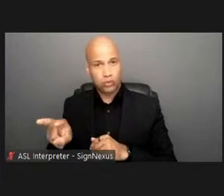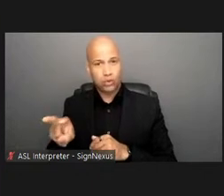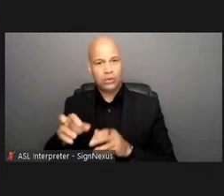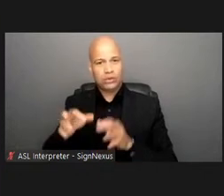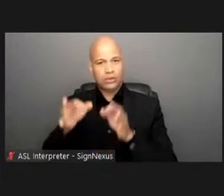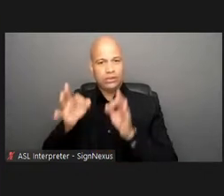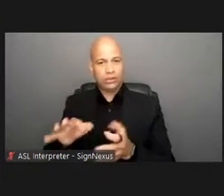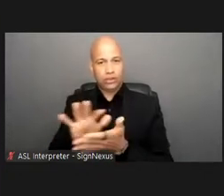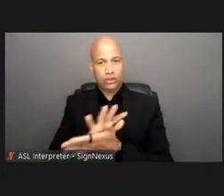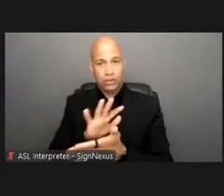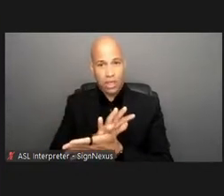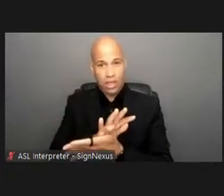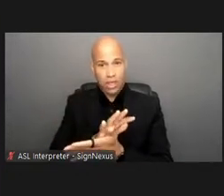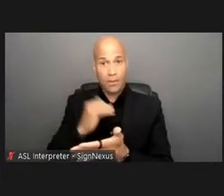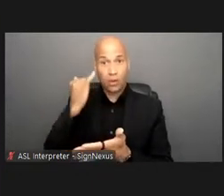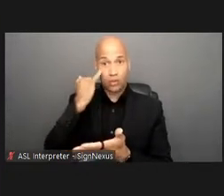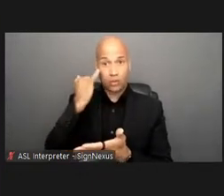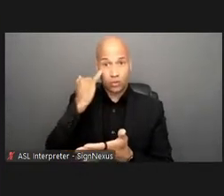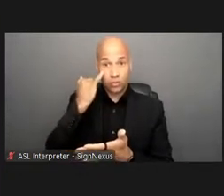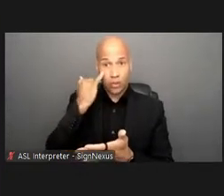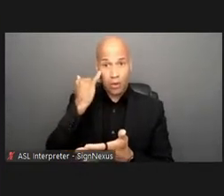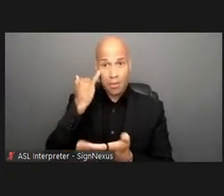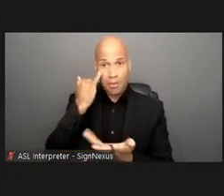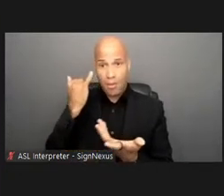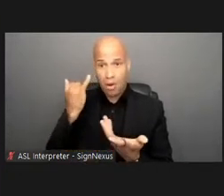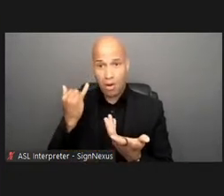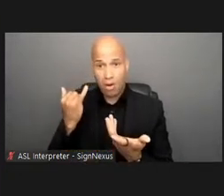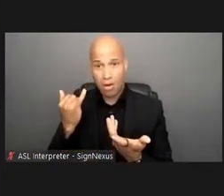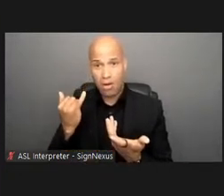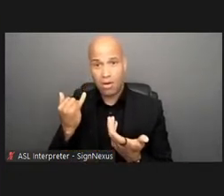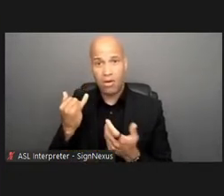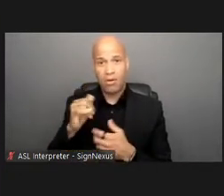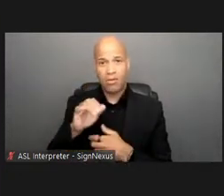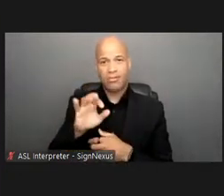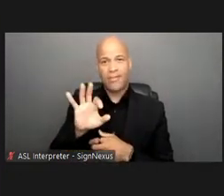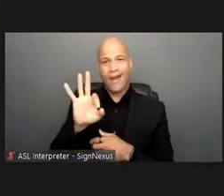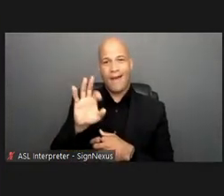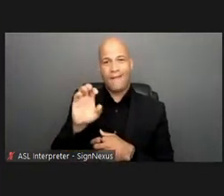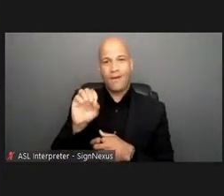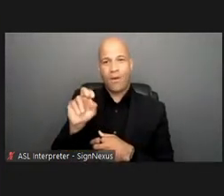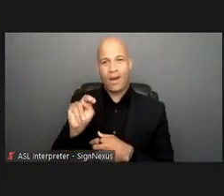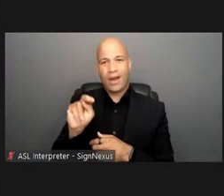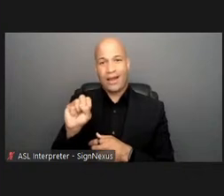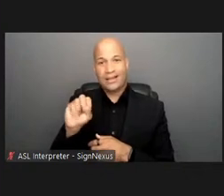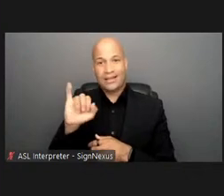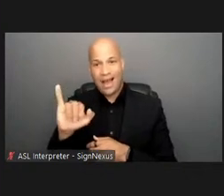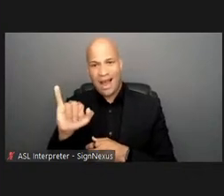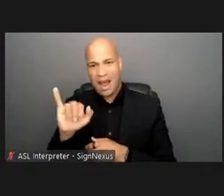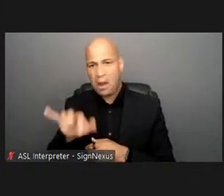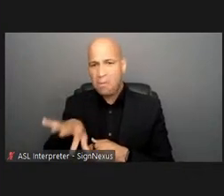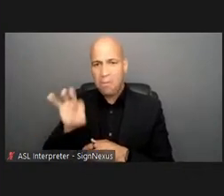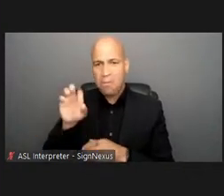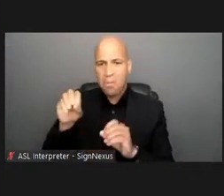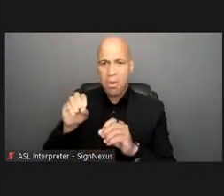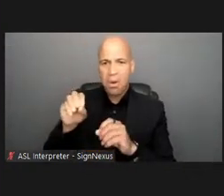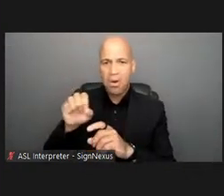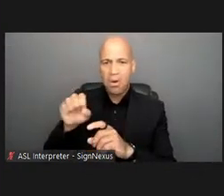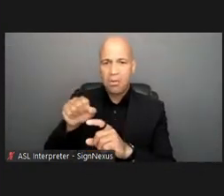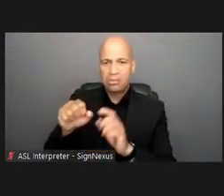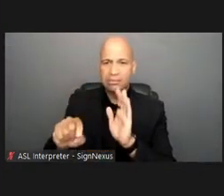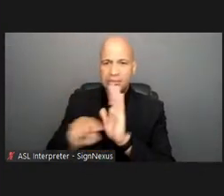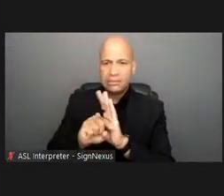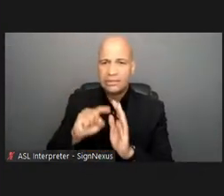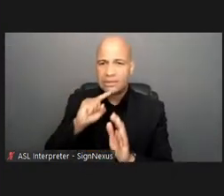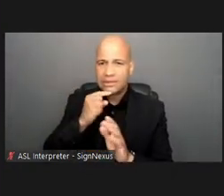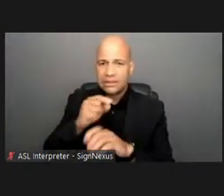significant levels fhwa would issue a Fonzi a finding of no significant impact if there are significant effects that cannot